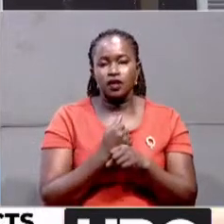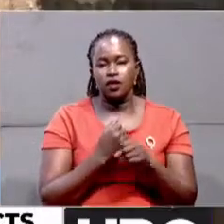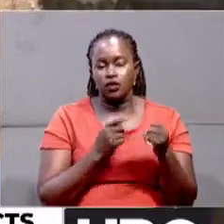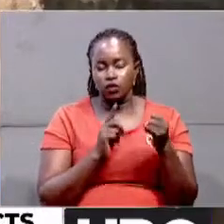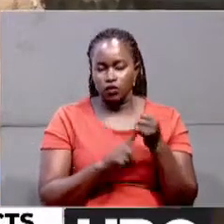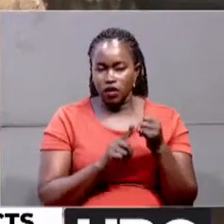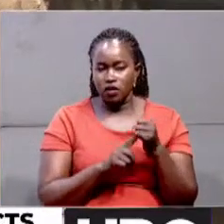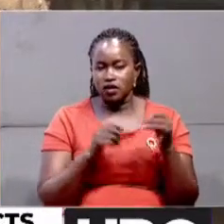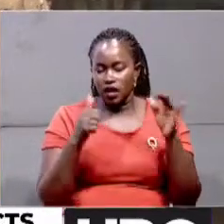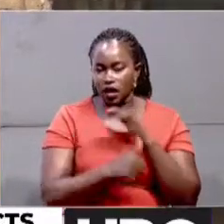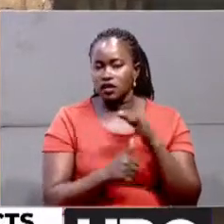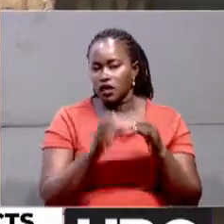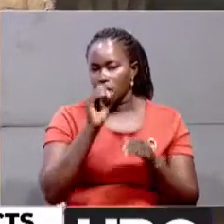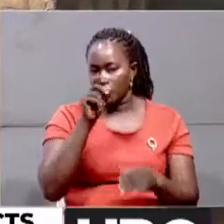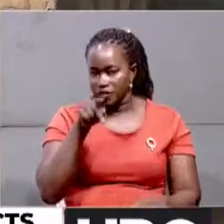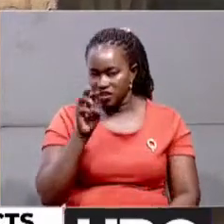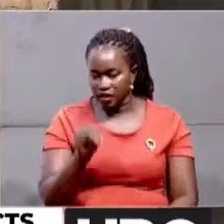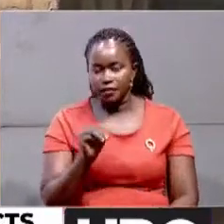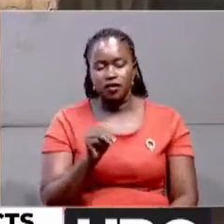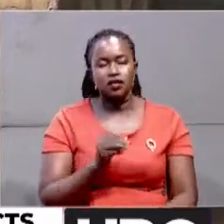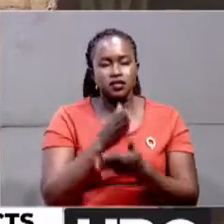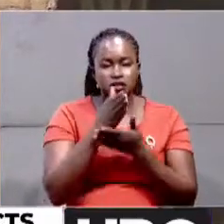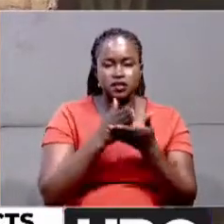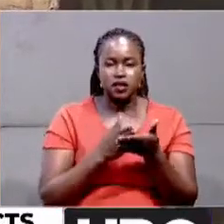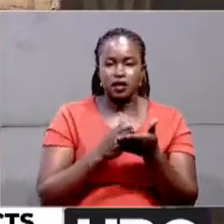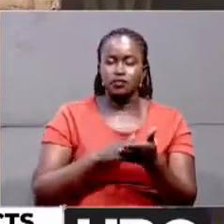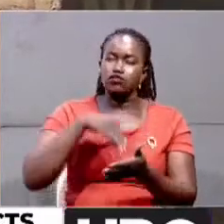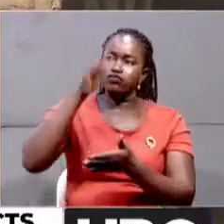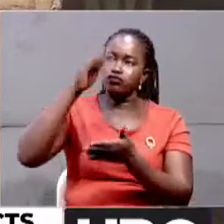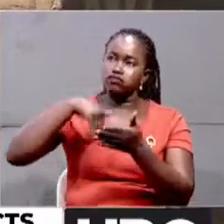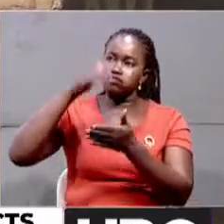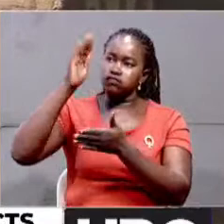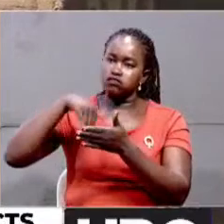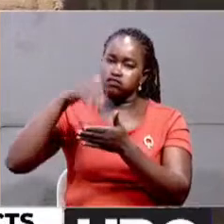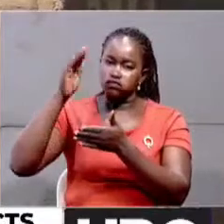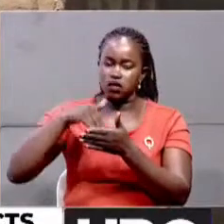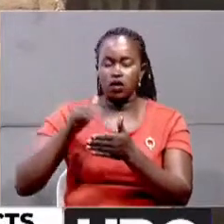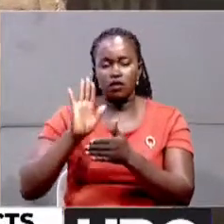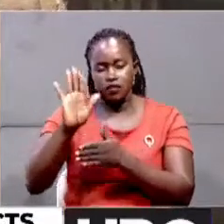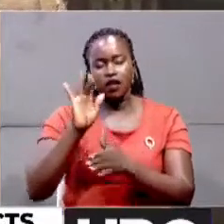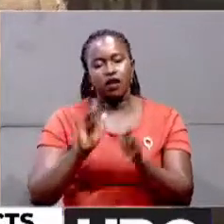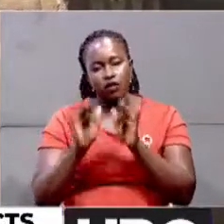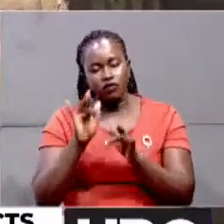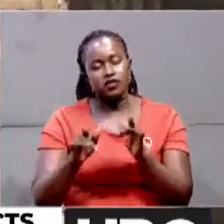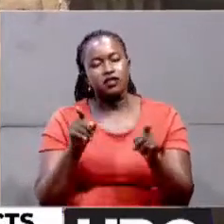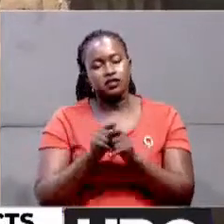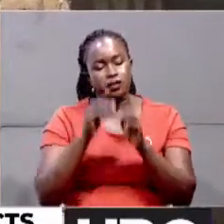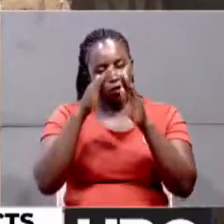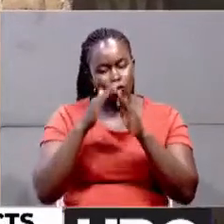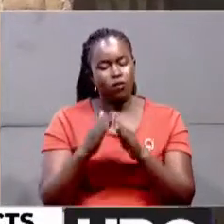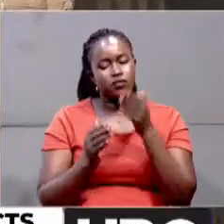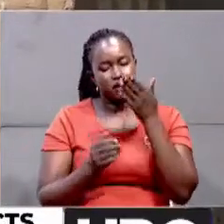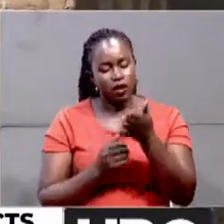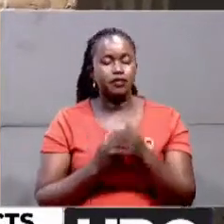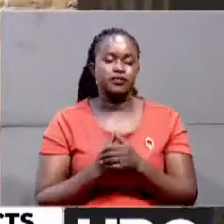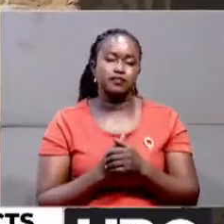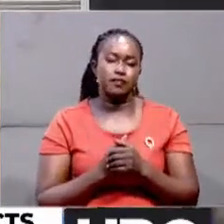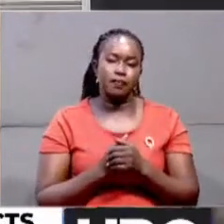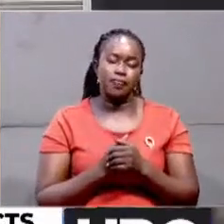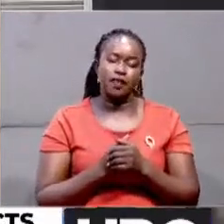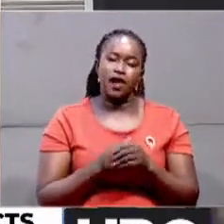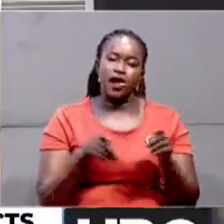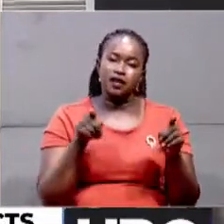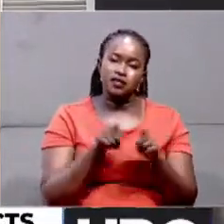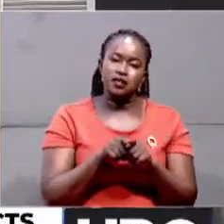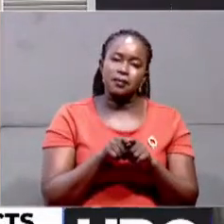Minister, where there are some renovations of their offices and residences, and then